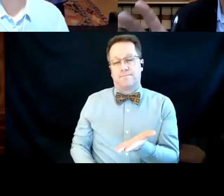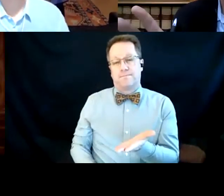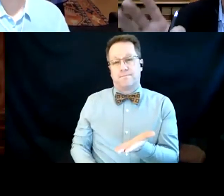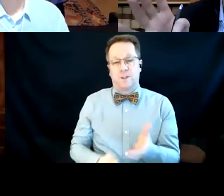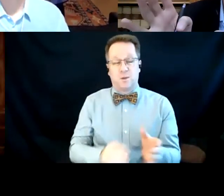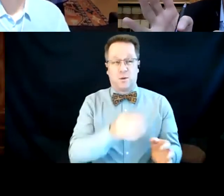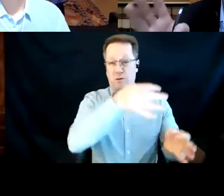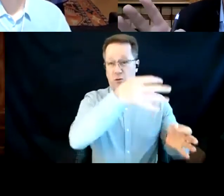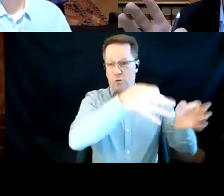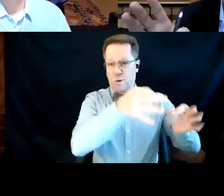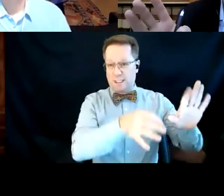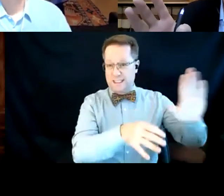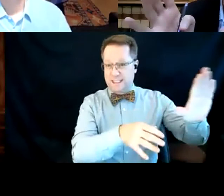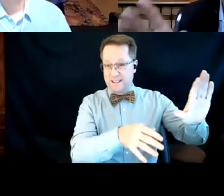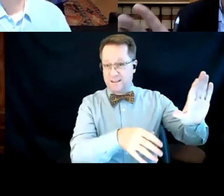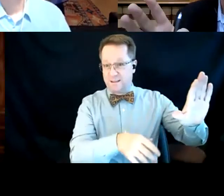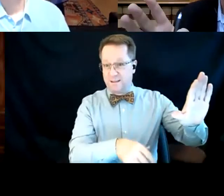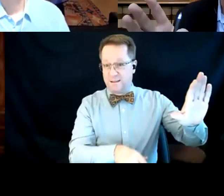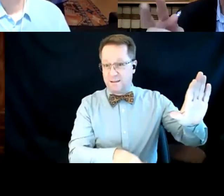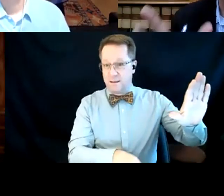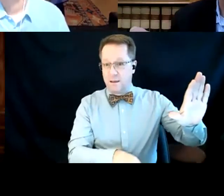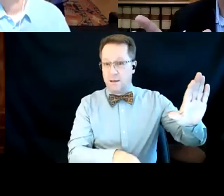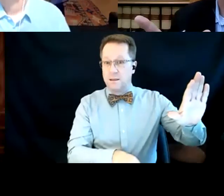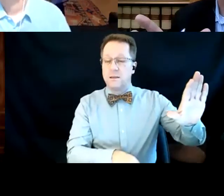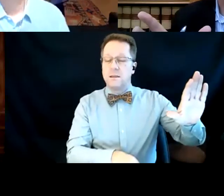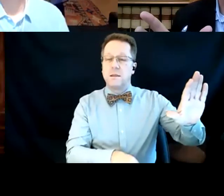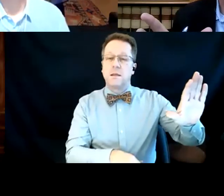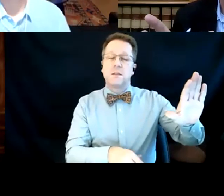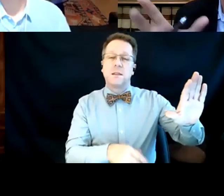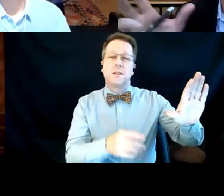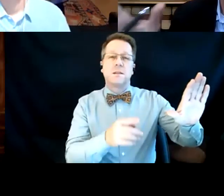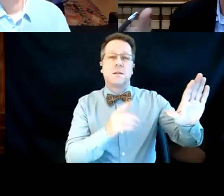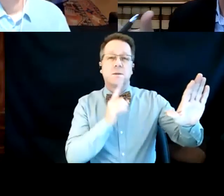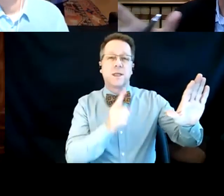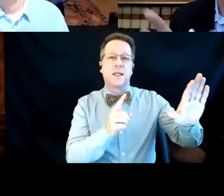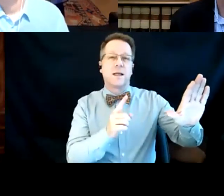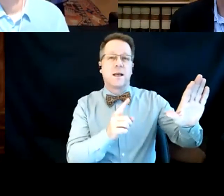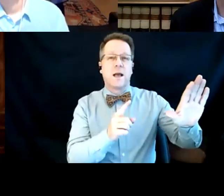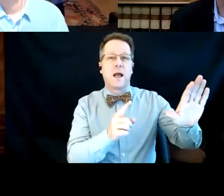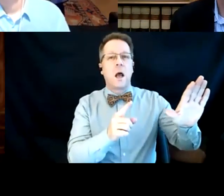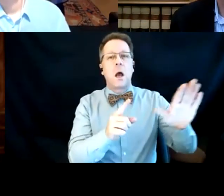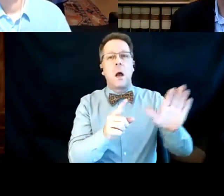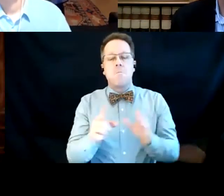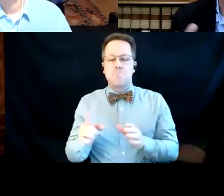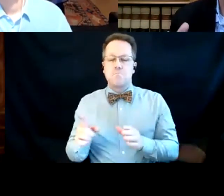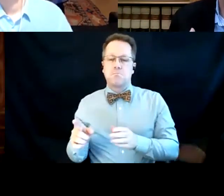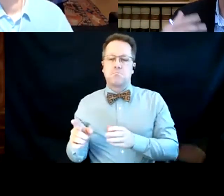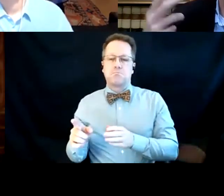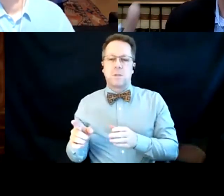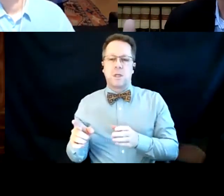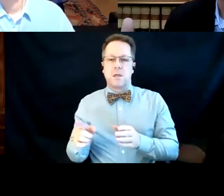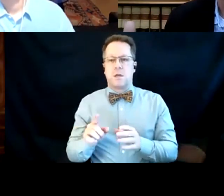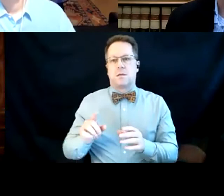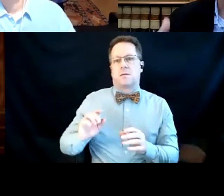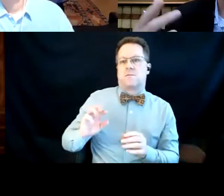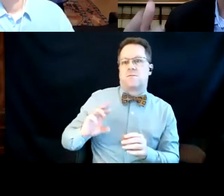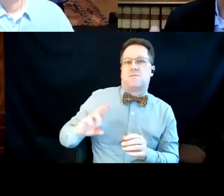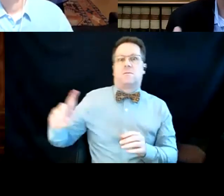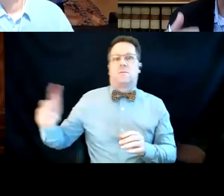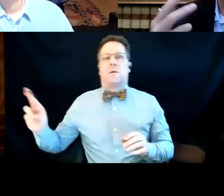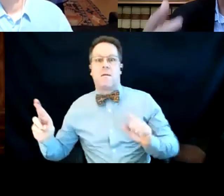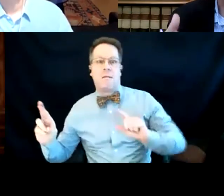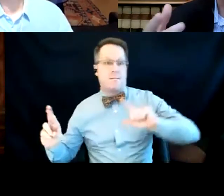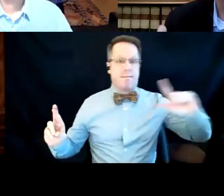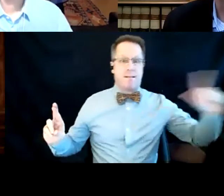an interest in sort of being somewhat centrist and being open to arguments on both sides so that people continue